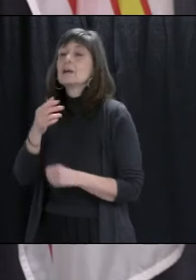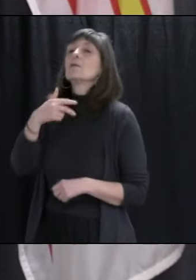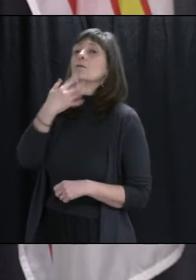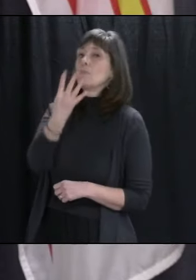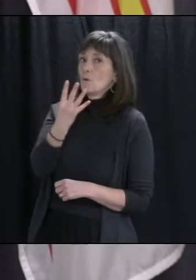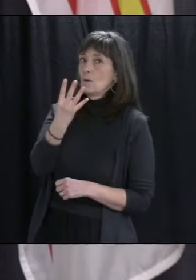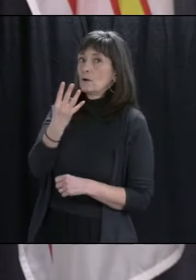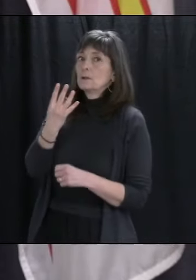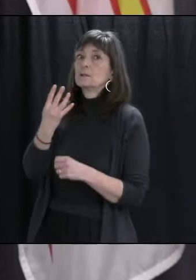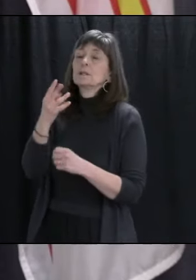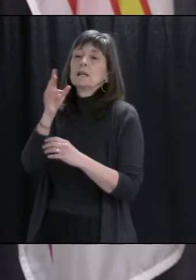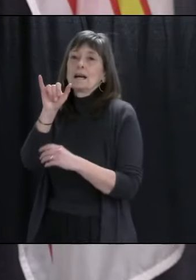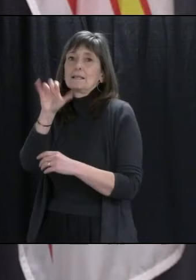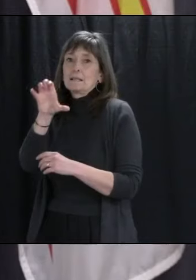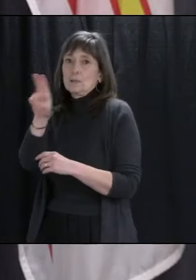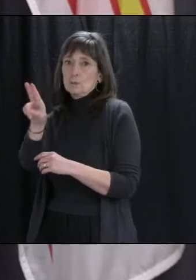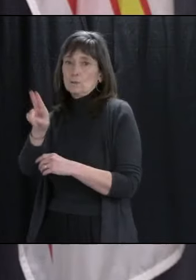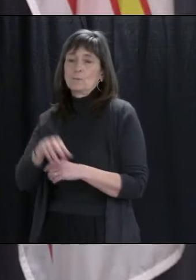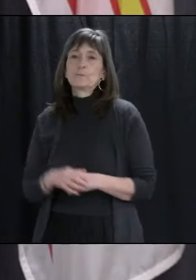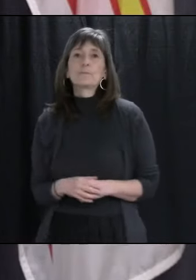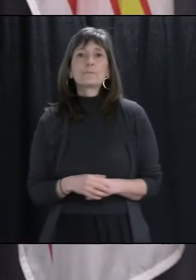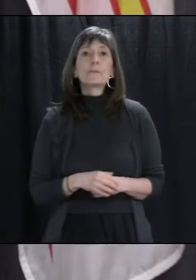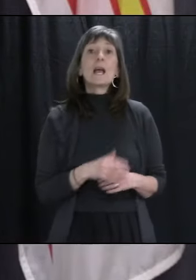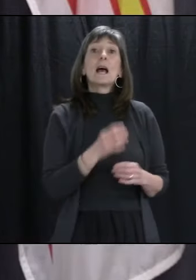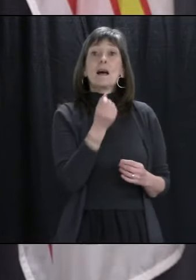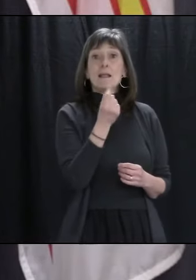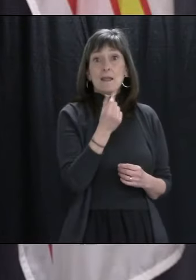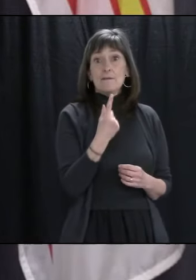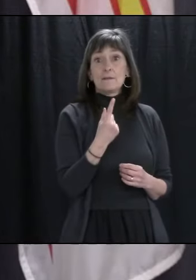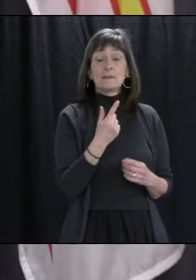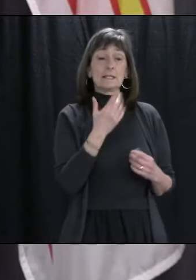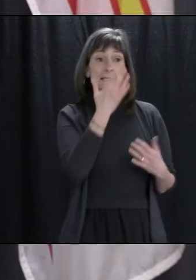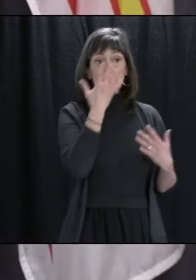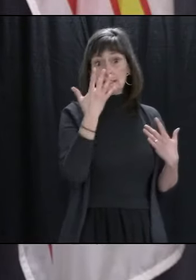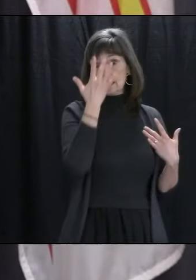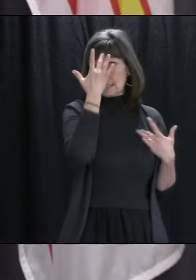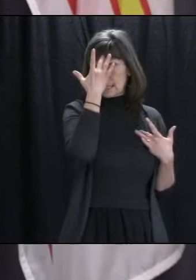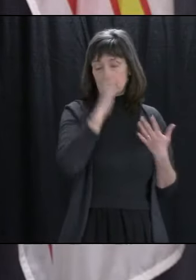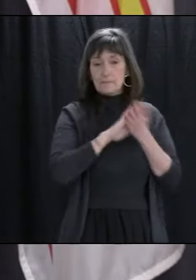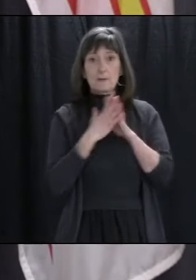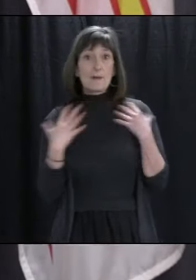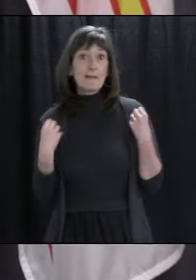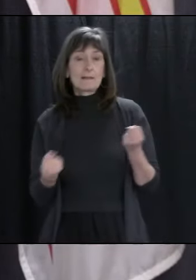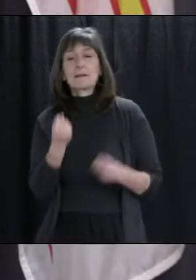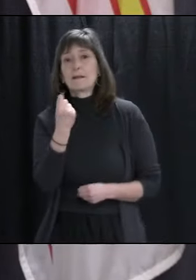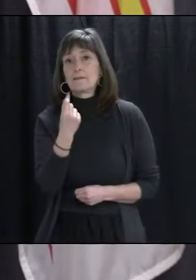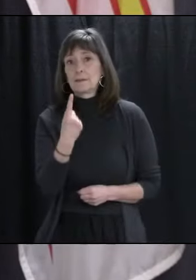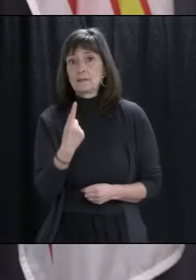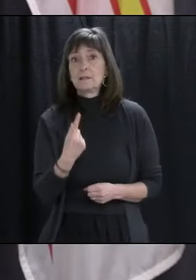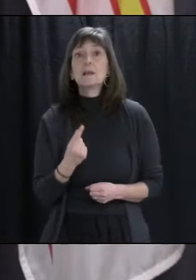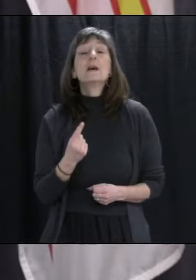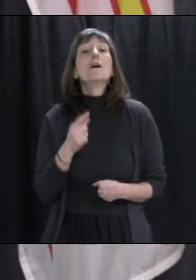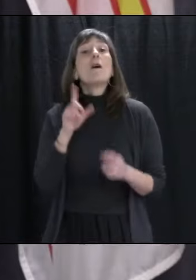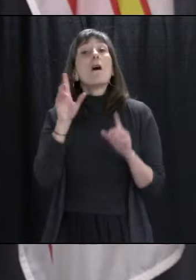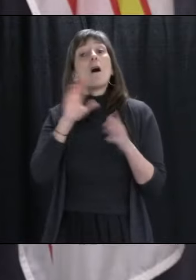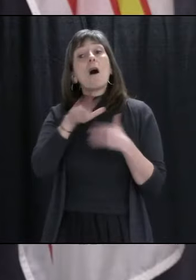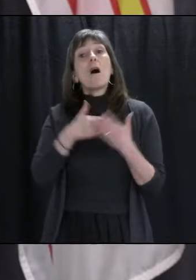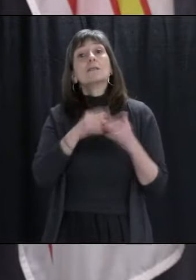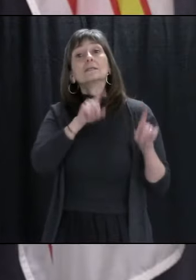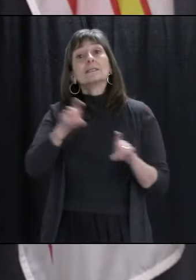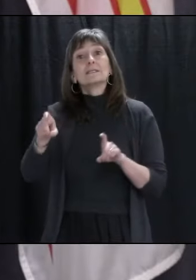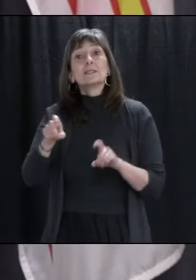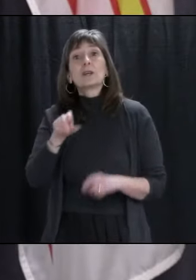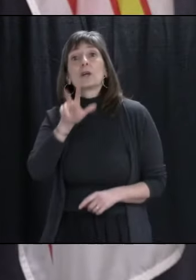have now recovered. In total, we have tested 3,201 people. There have